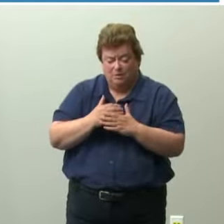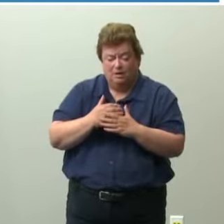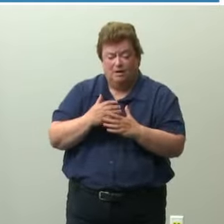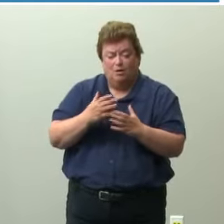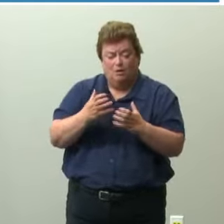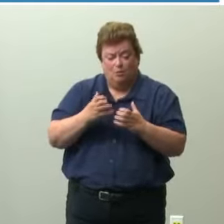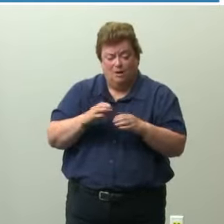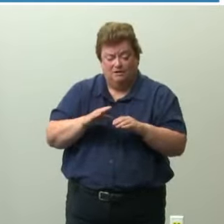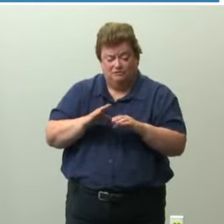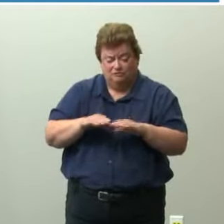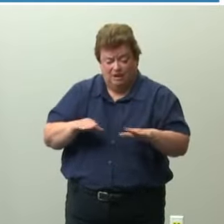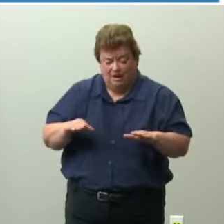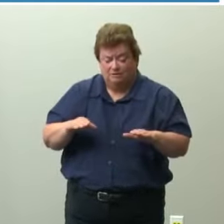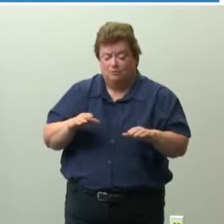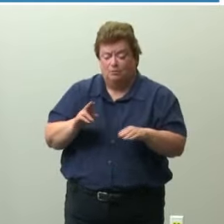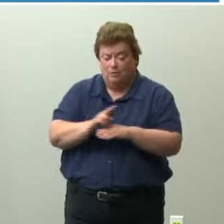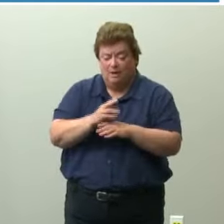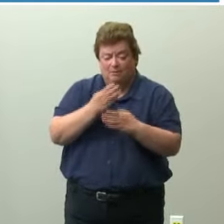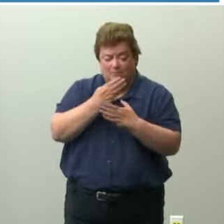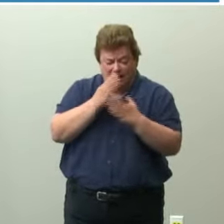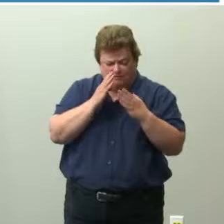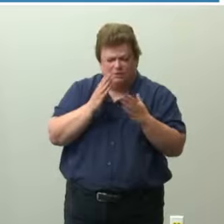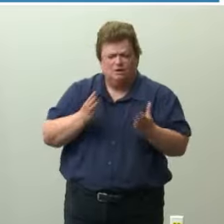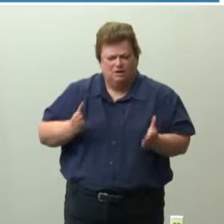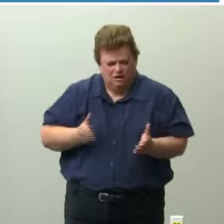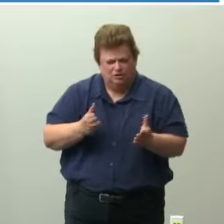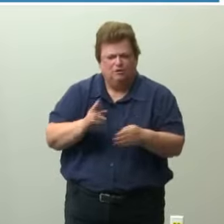their child wear a mask in school.